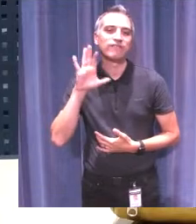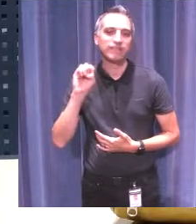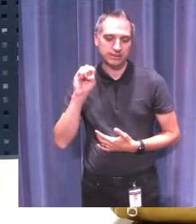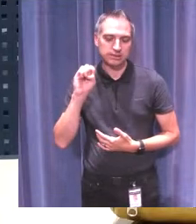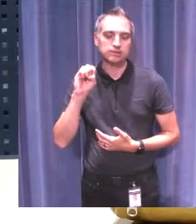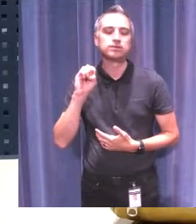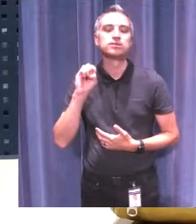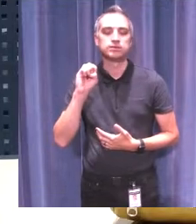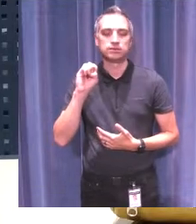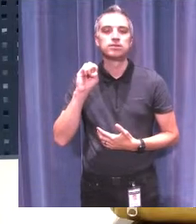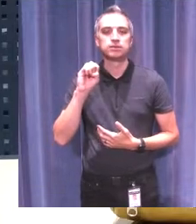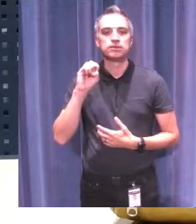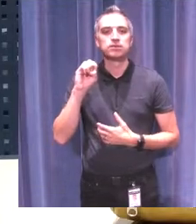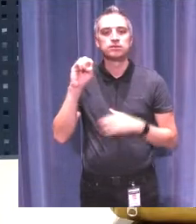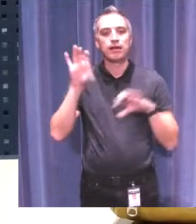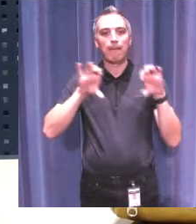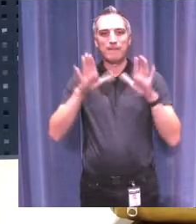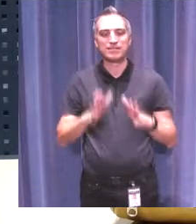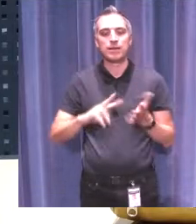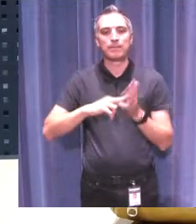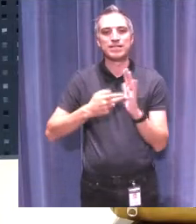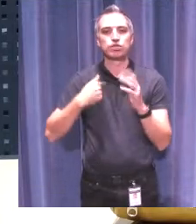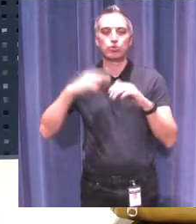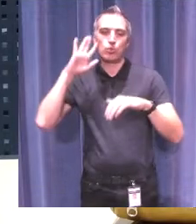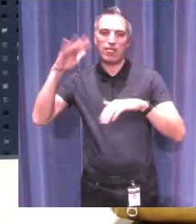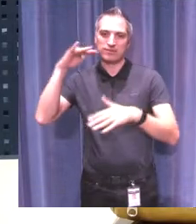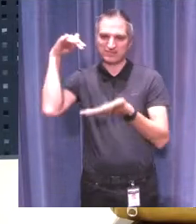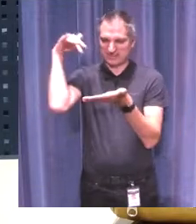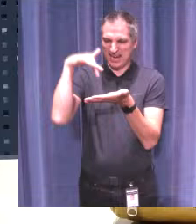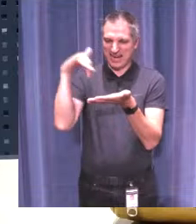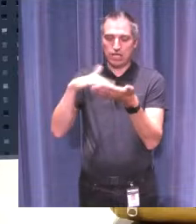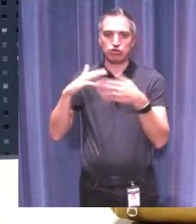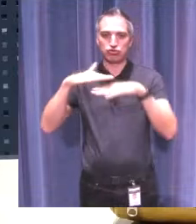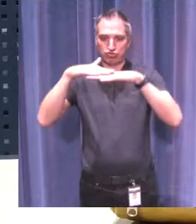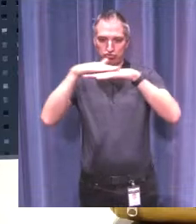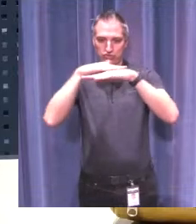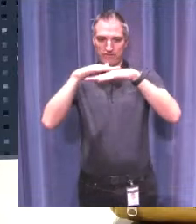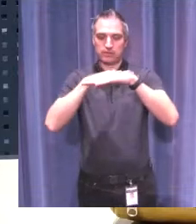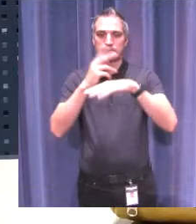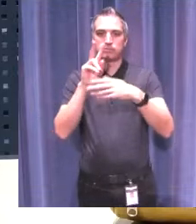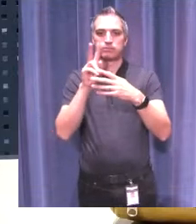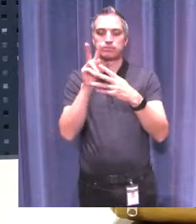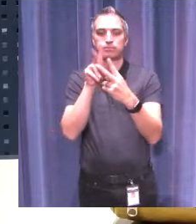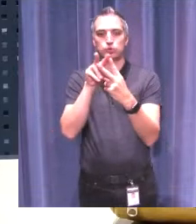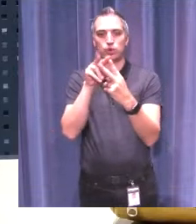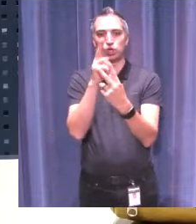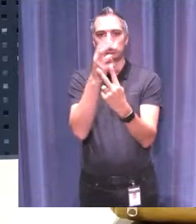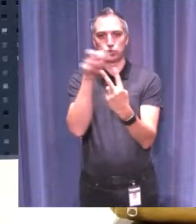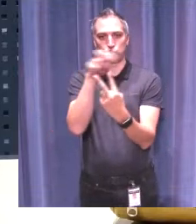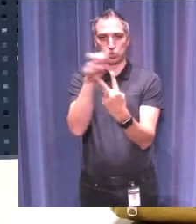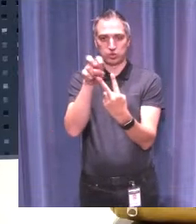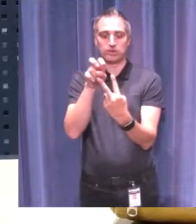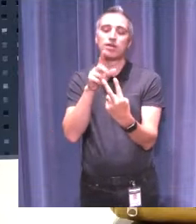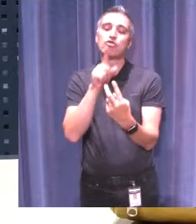surfaces between any two phases. So it was an X-ray photoelectron